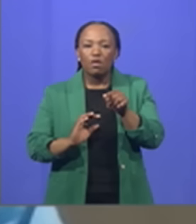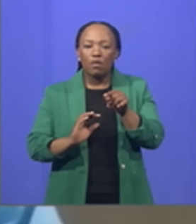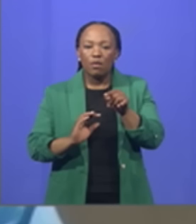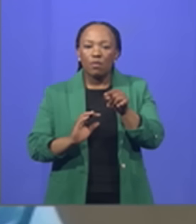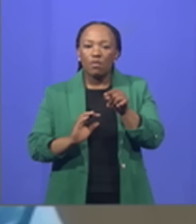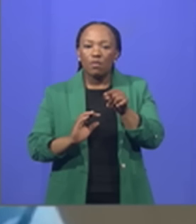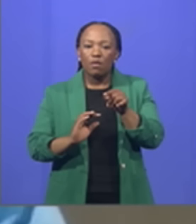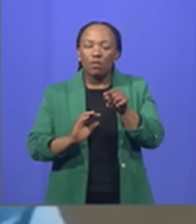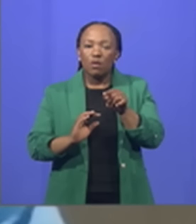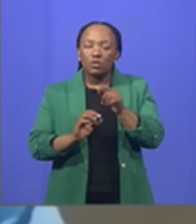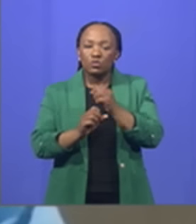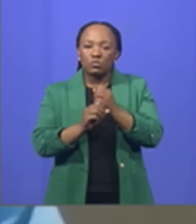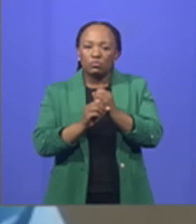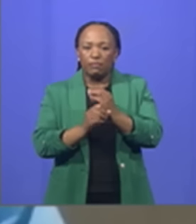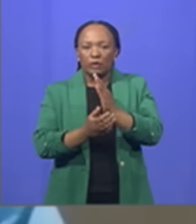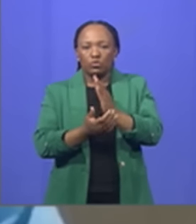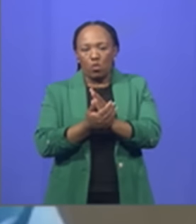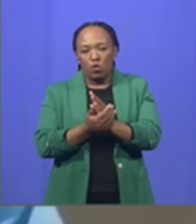re kgonthiše